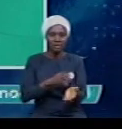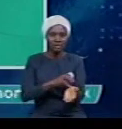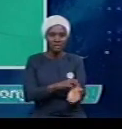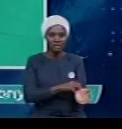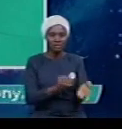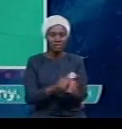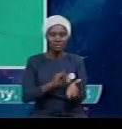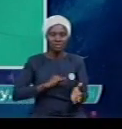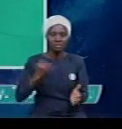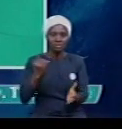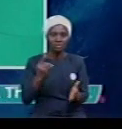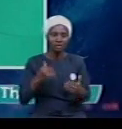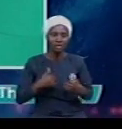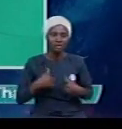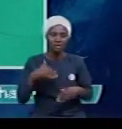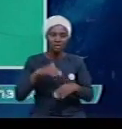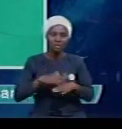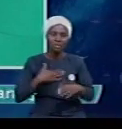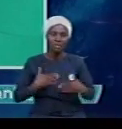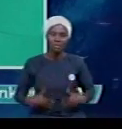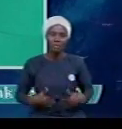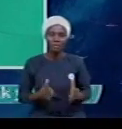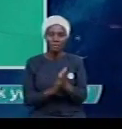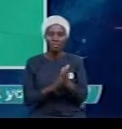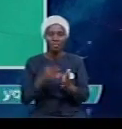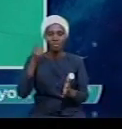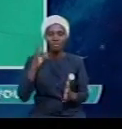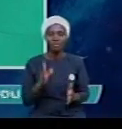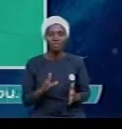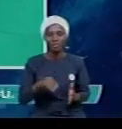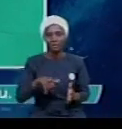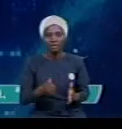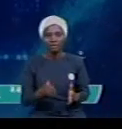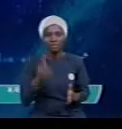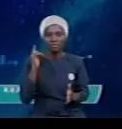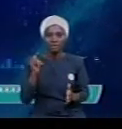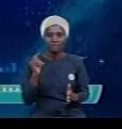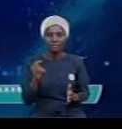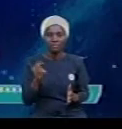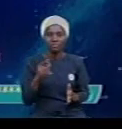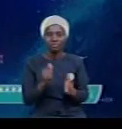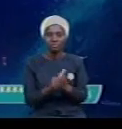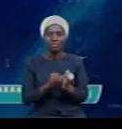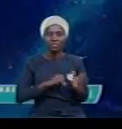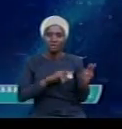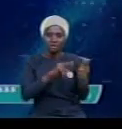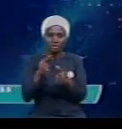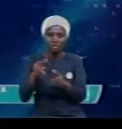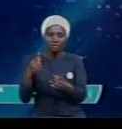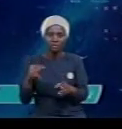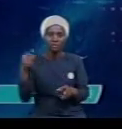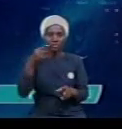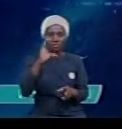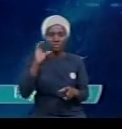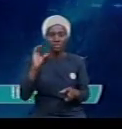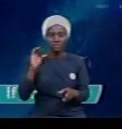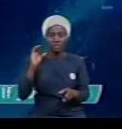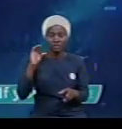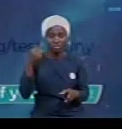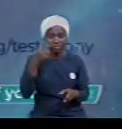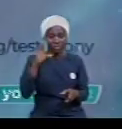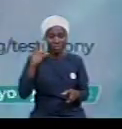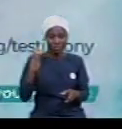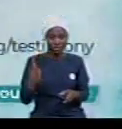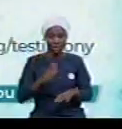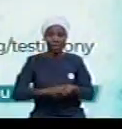God. Esther from the radio wrote, I was watching the GCK on radio on Friday. I was